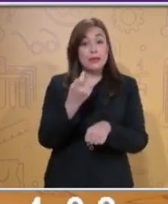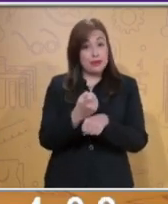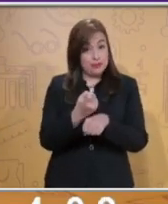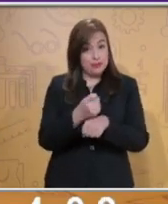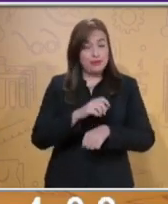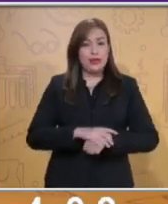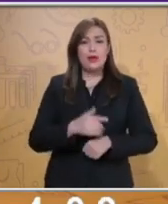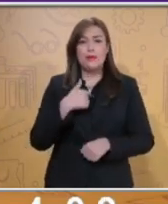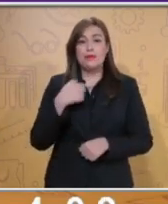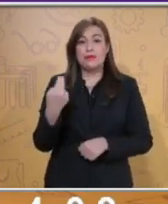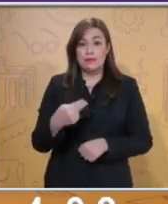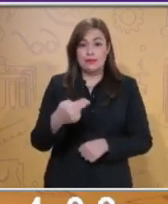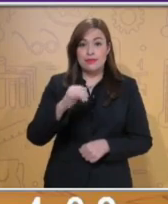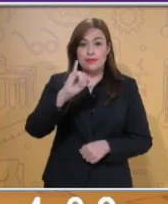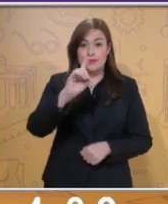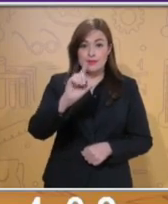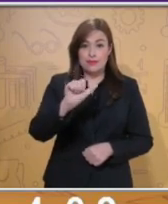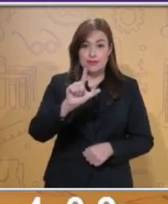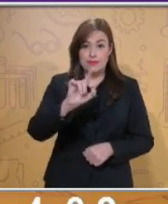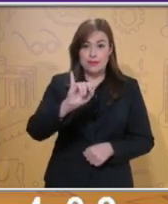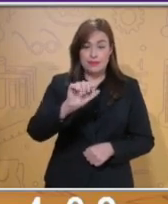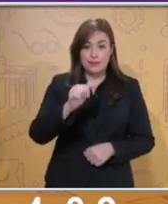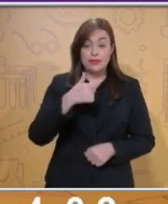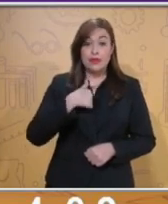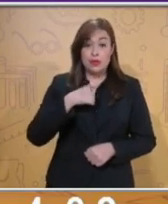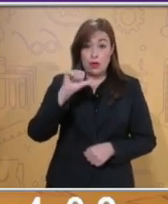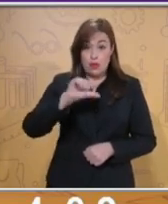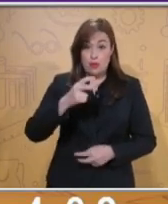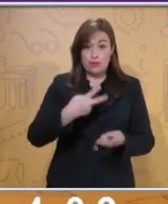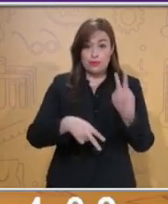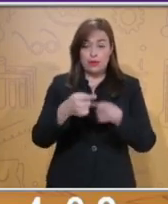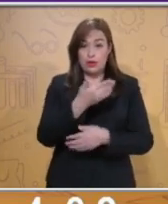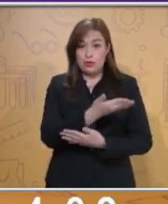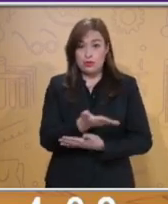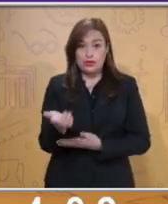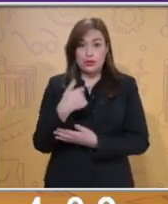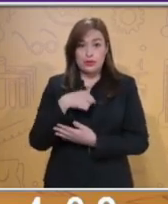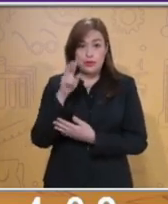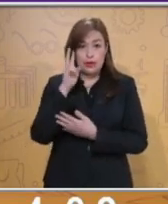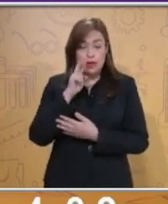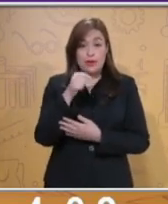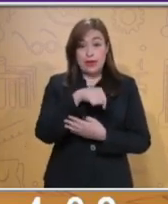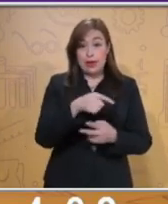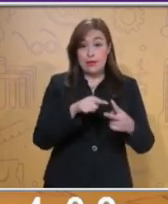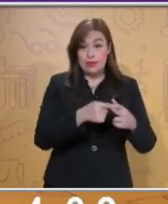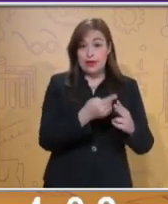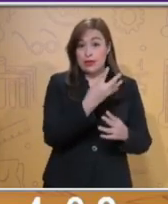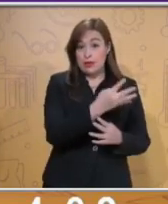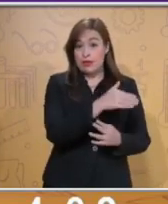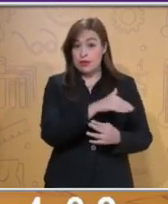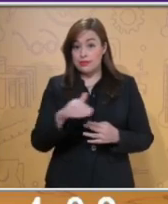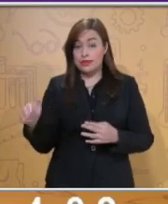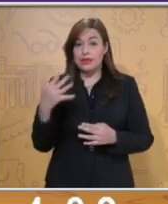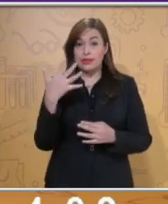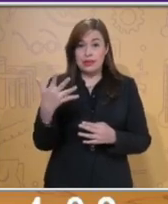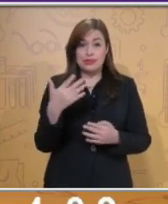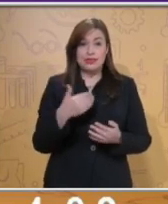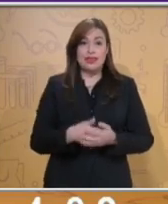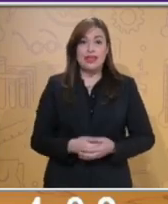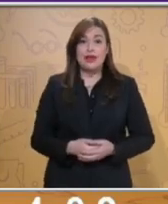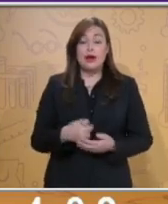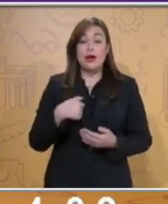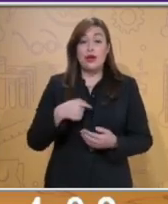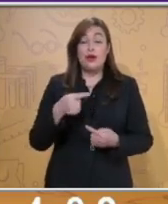Garza, and today I'm going to be with you in this schedule from 4 p.m. to 5 p.m. I'm going to take off this face